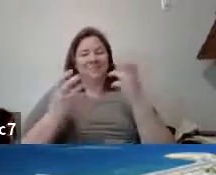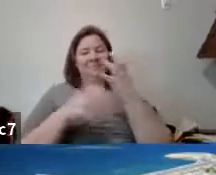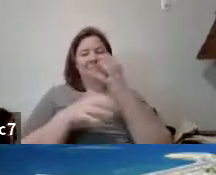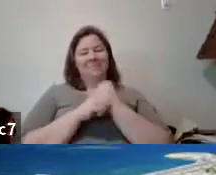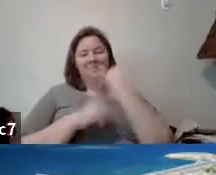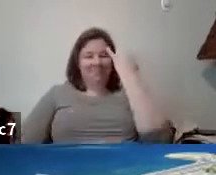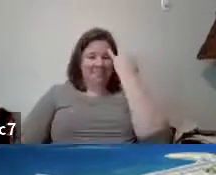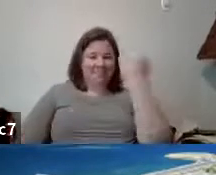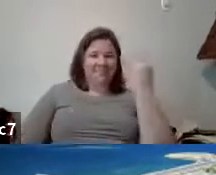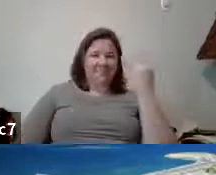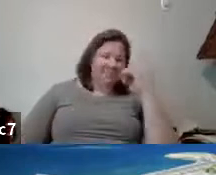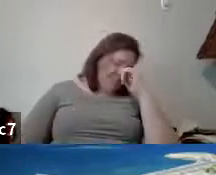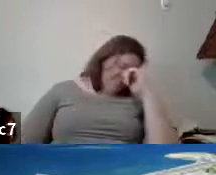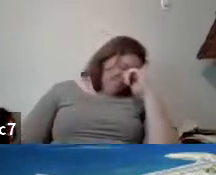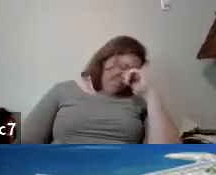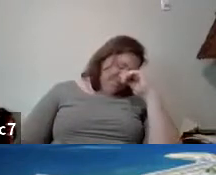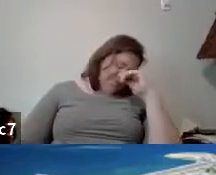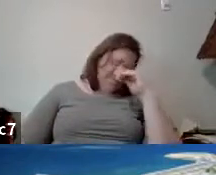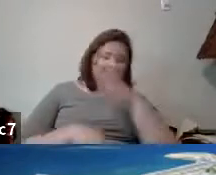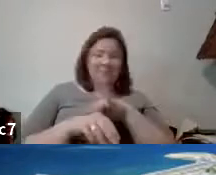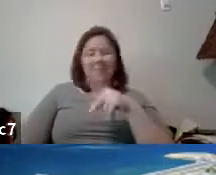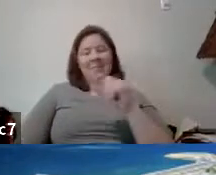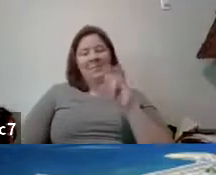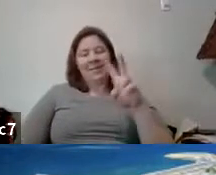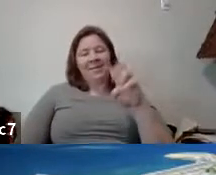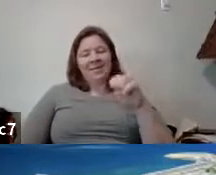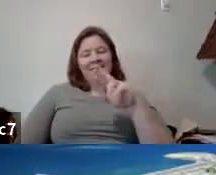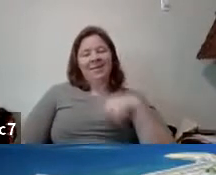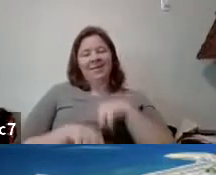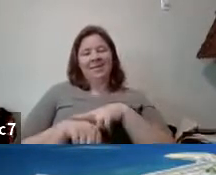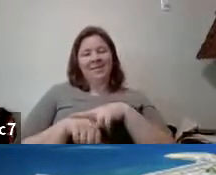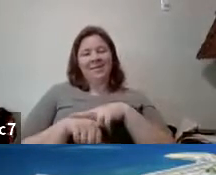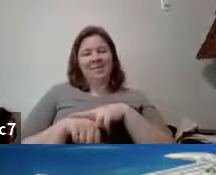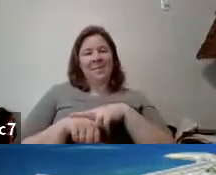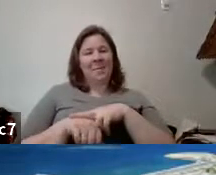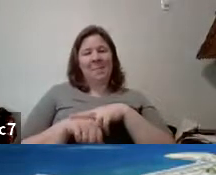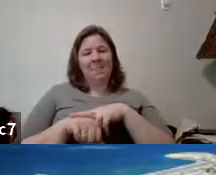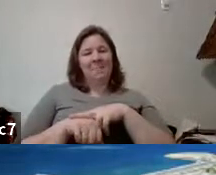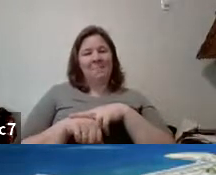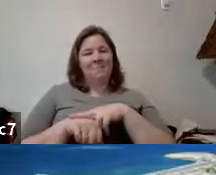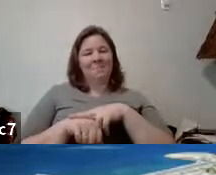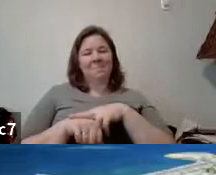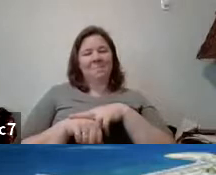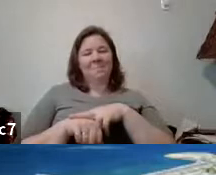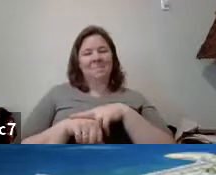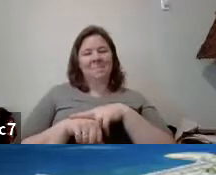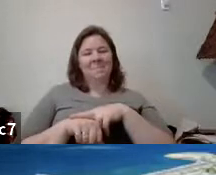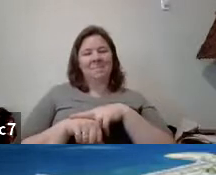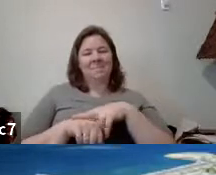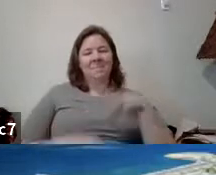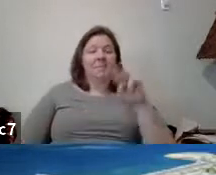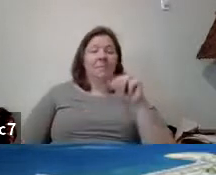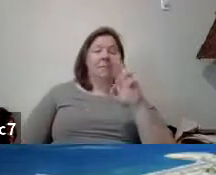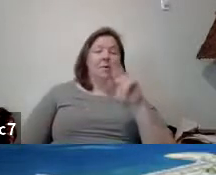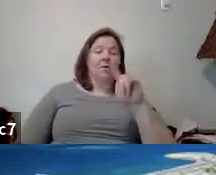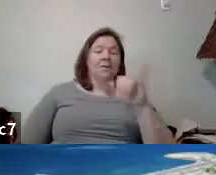earlier accounts. Yes. ONPASSIVE Nation is giving off a few. Yeah, that's what I was talking about. Marty DeGamo,